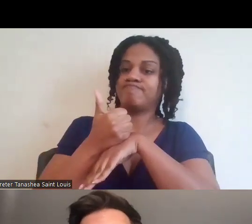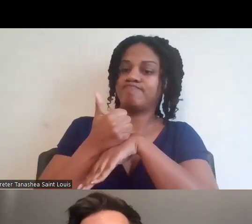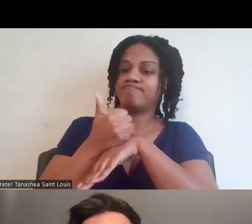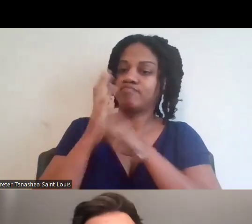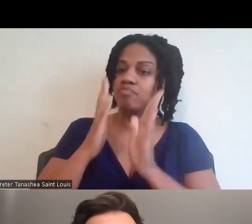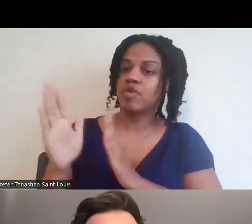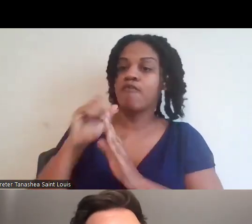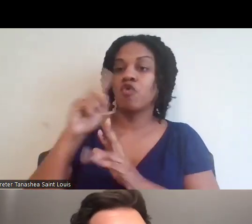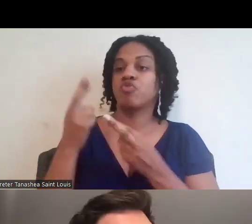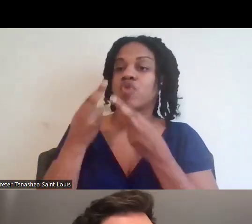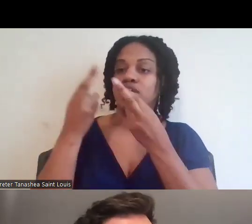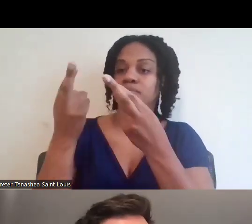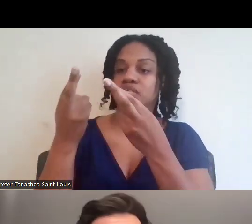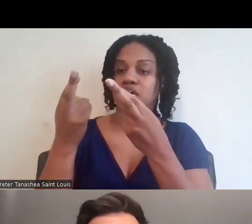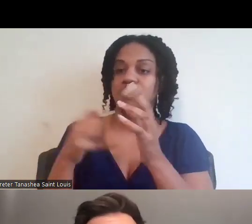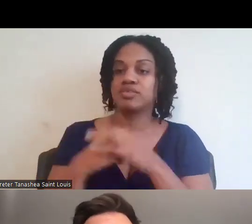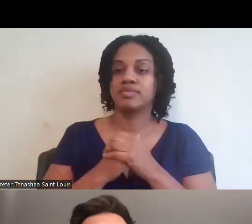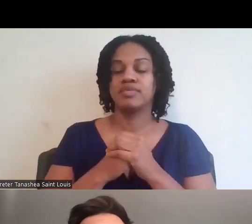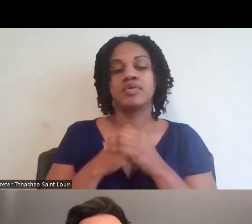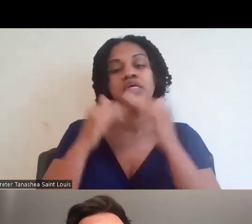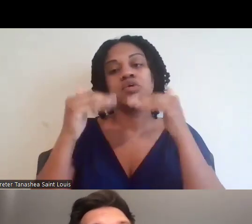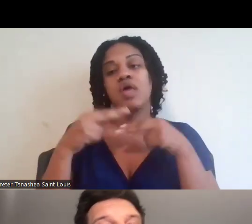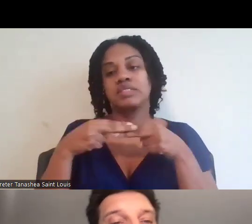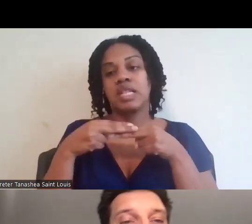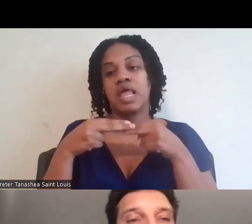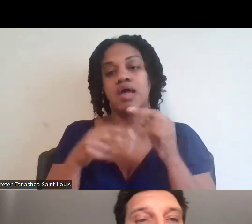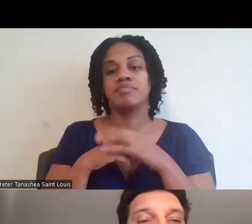the recommendations. So next slide, please.